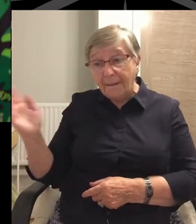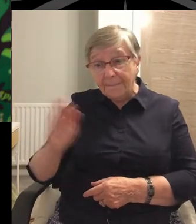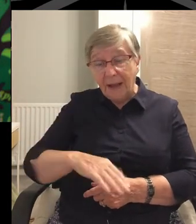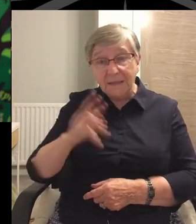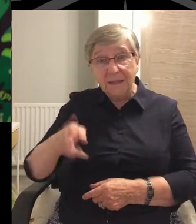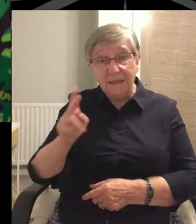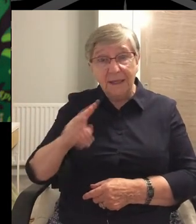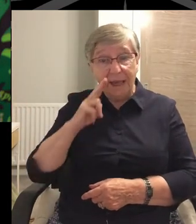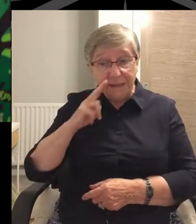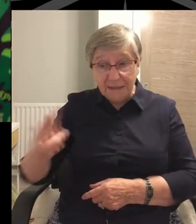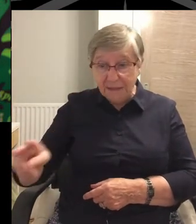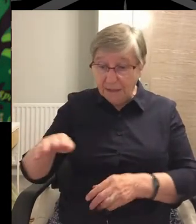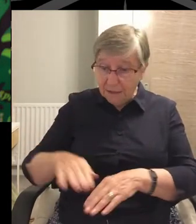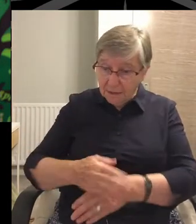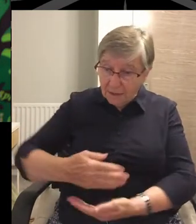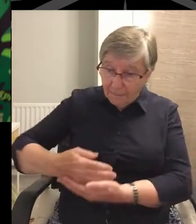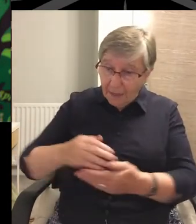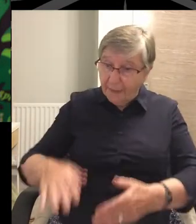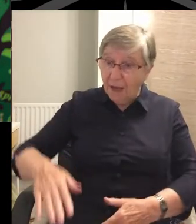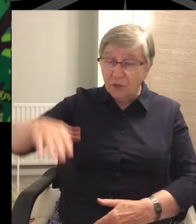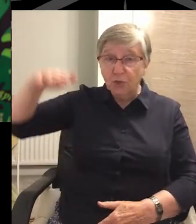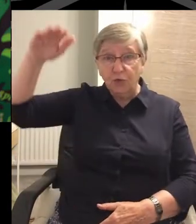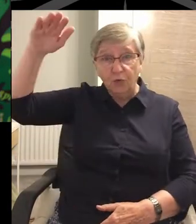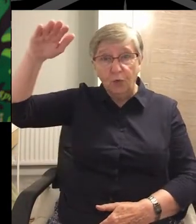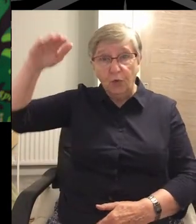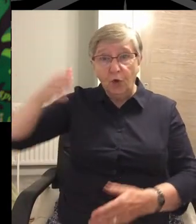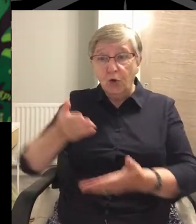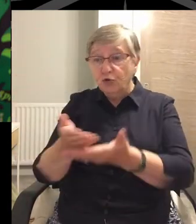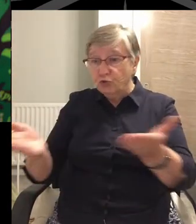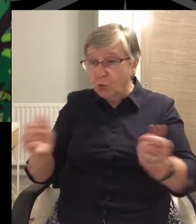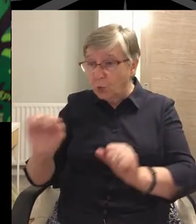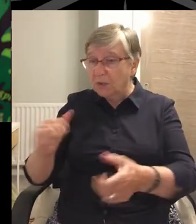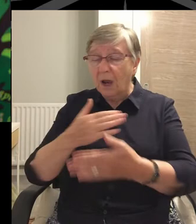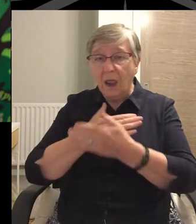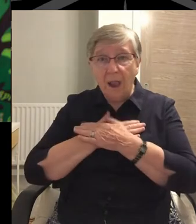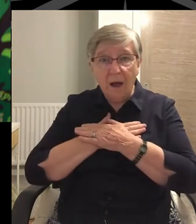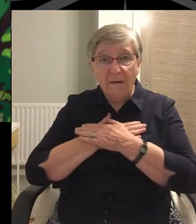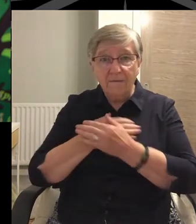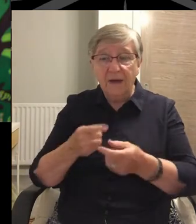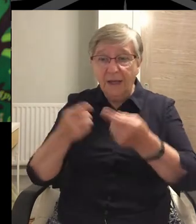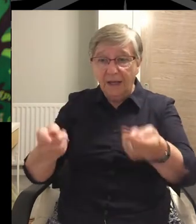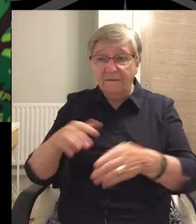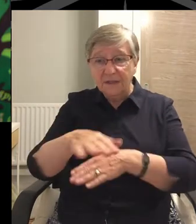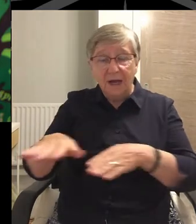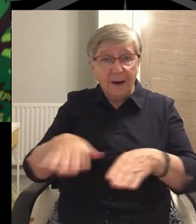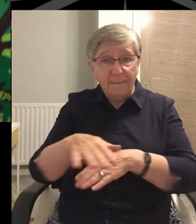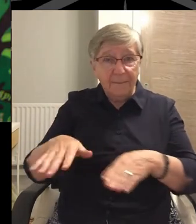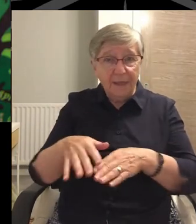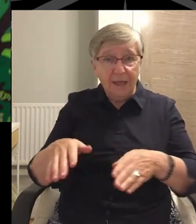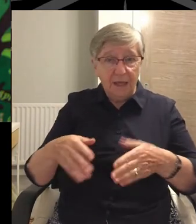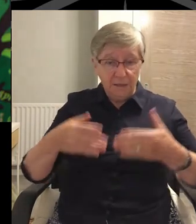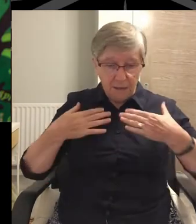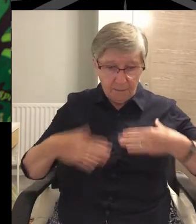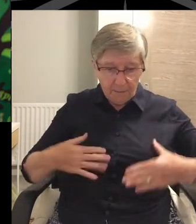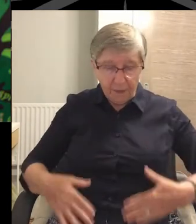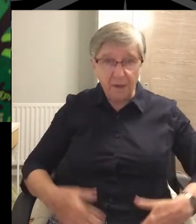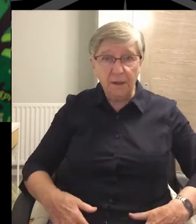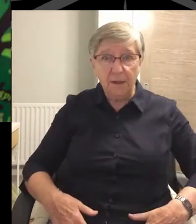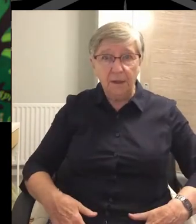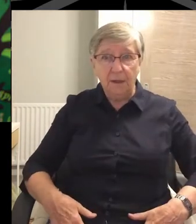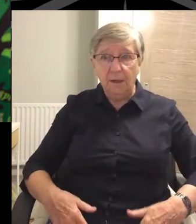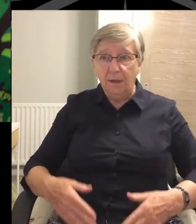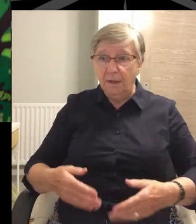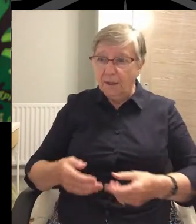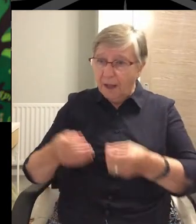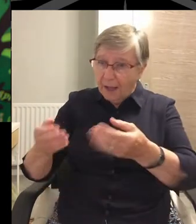passes again, sees that the child has grown, and again shows her love, gives her a place of belonging, gives her clothes and riches,